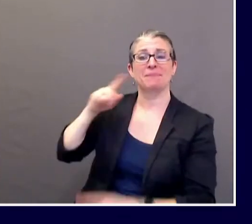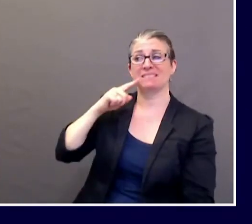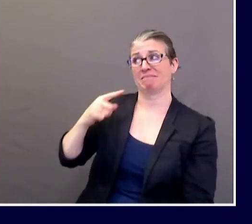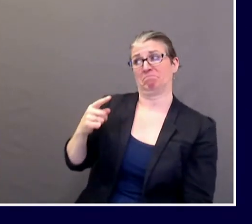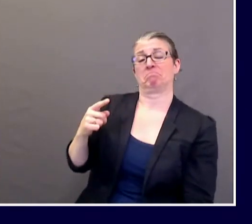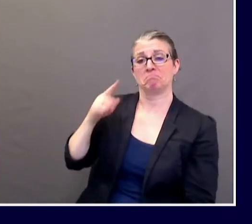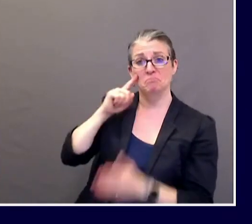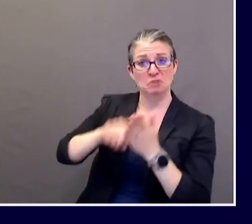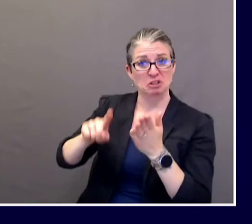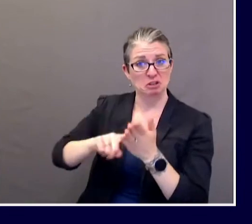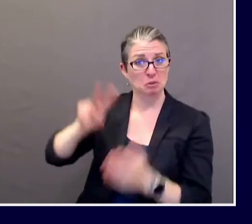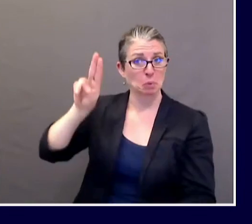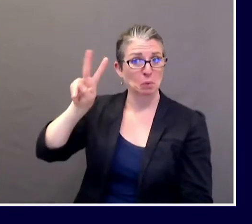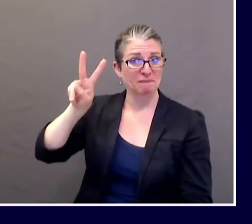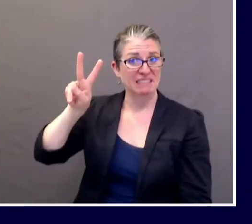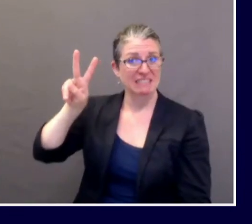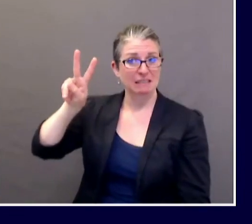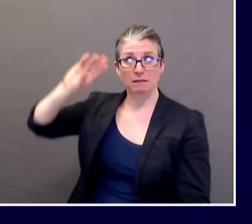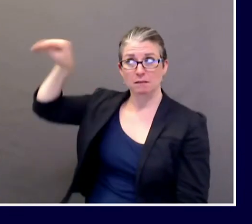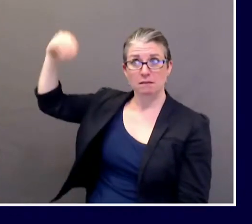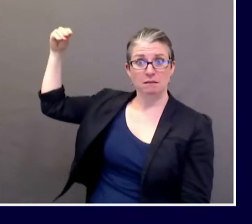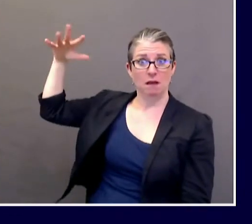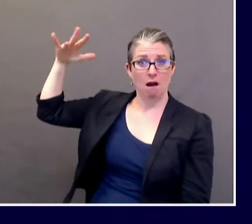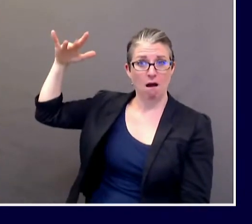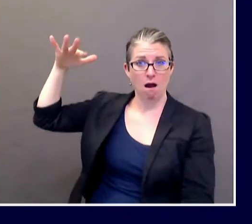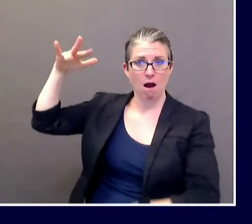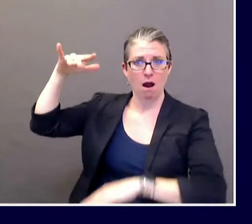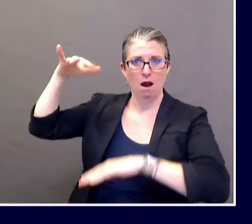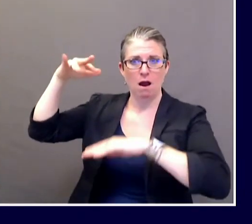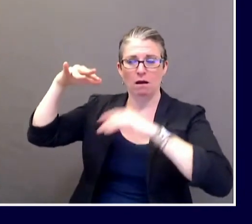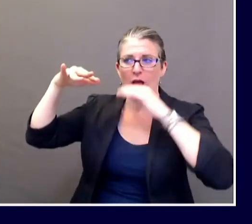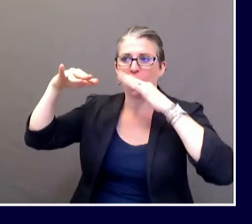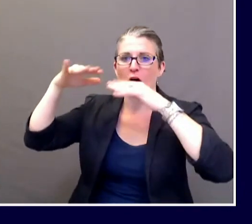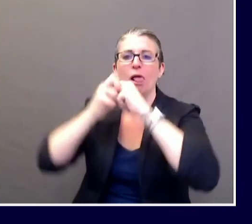analysis that we've been doing. So why wait another day?